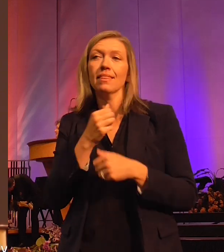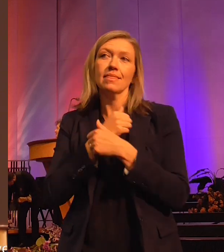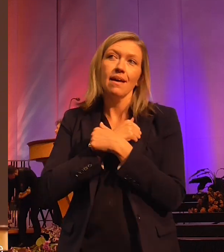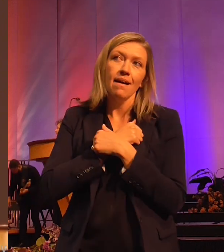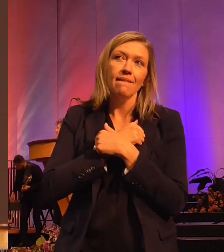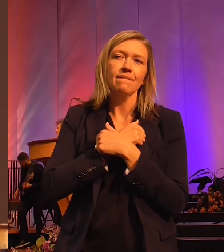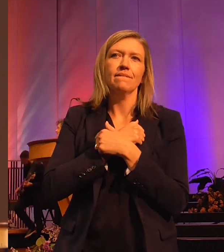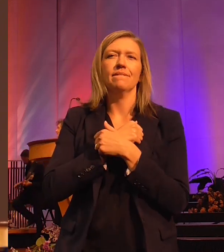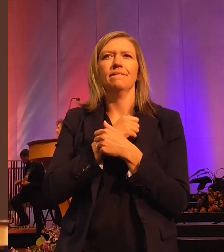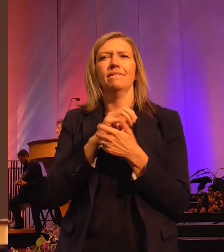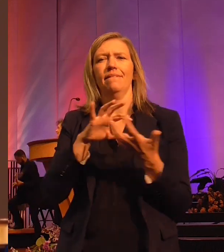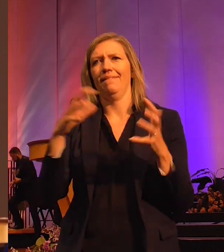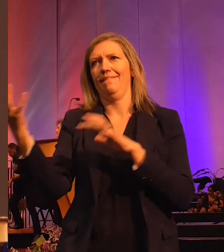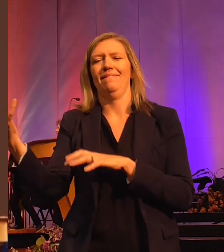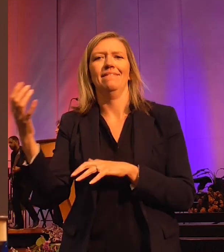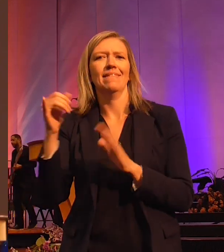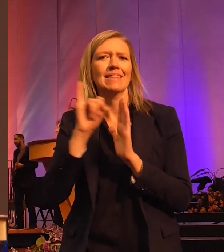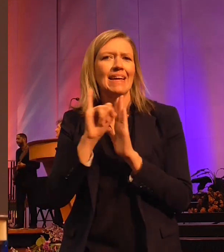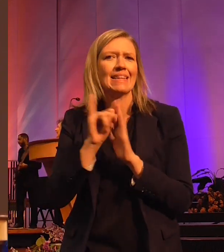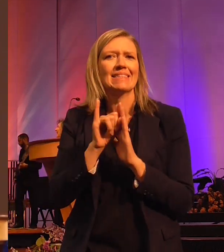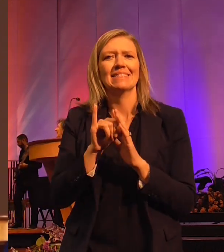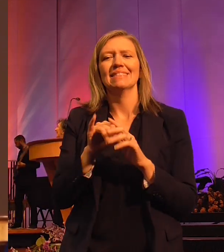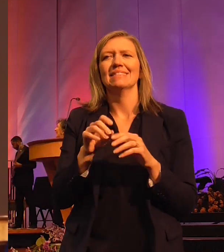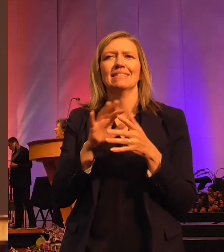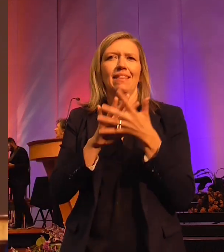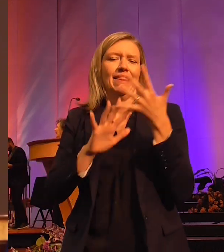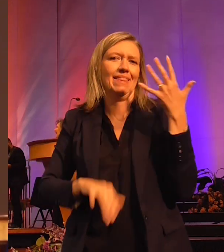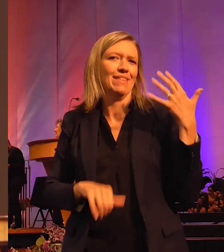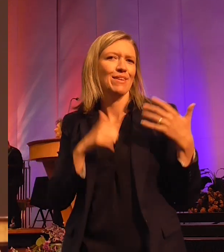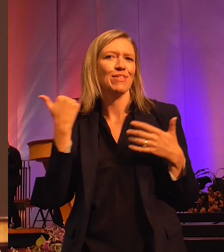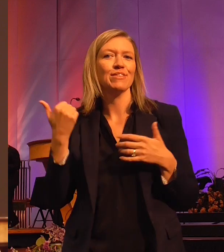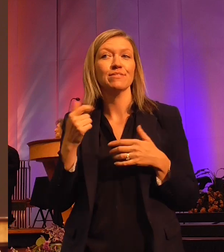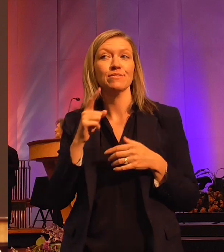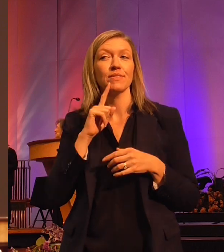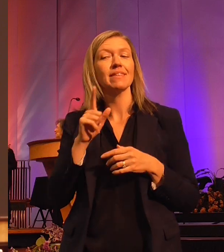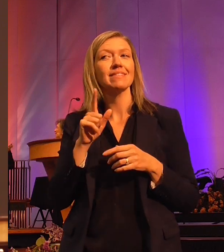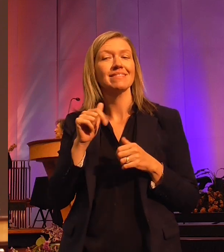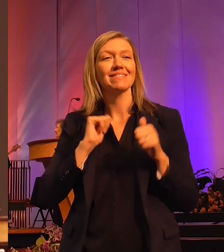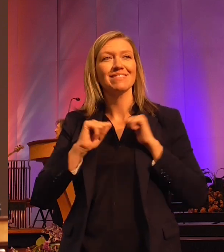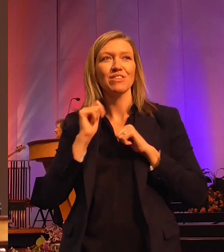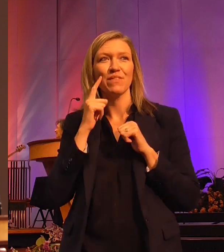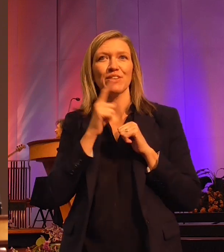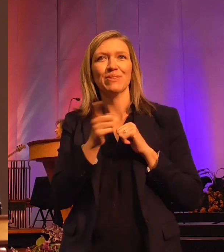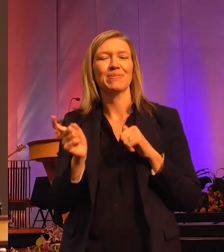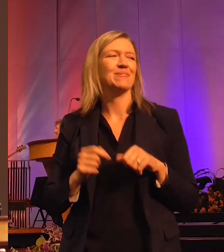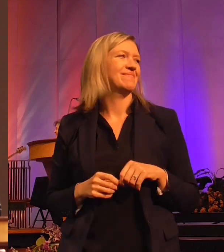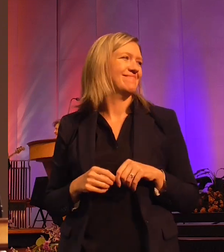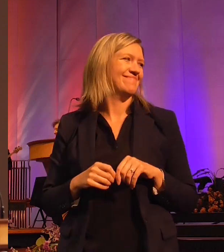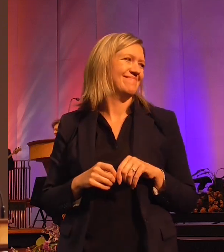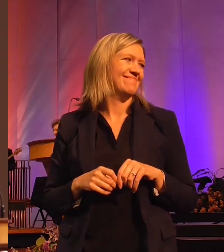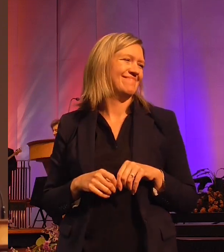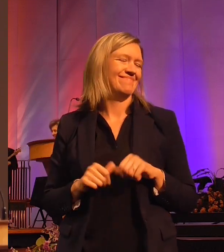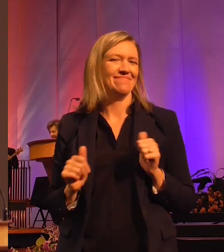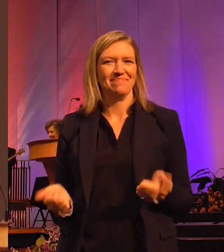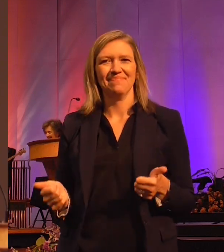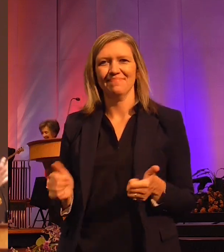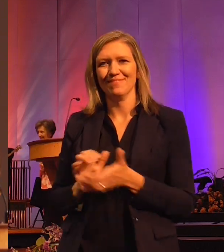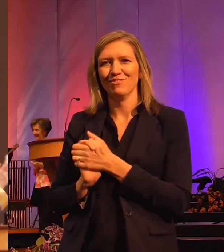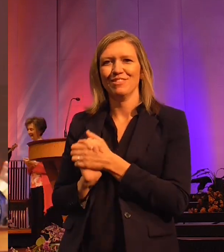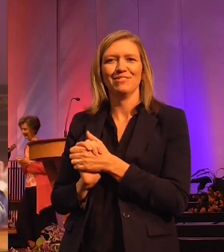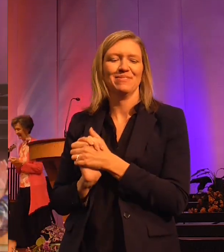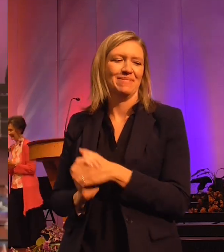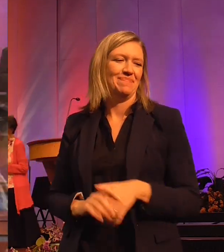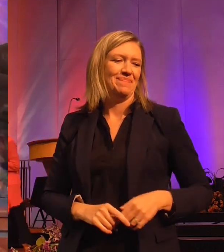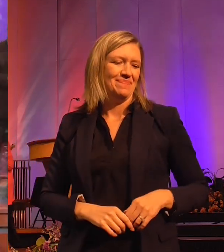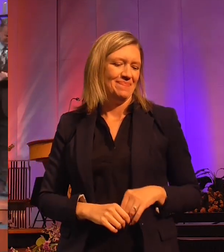and mistaken identity and a bunch of other stuff, it's the show for you. Very Thanks, cool. Michelle.